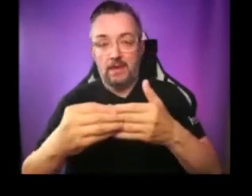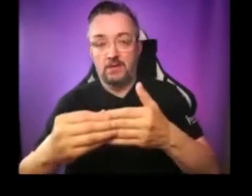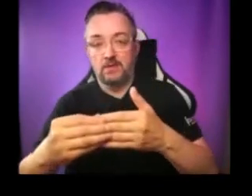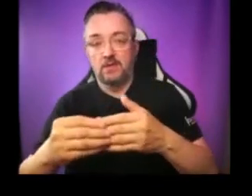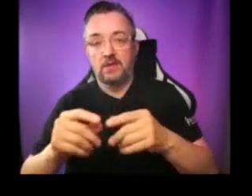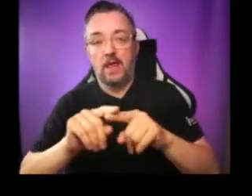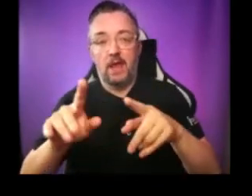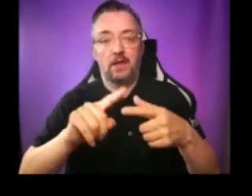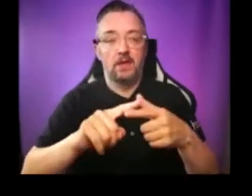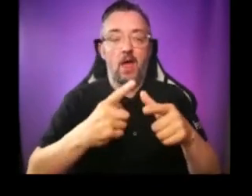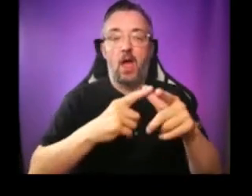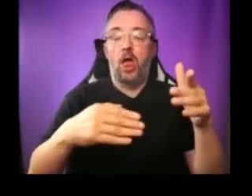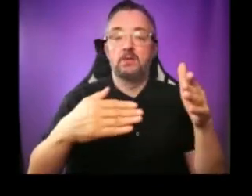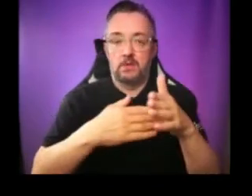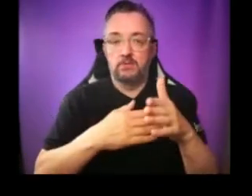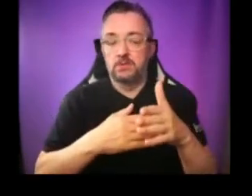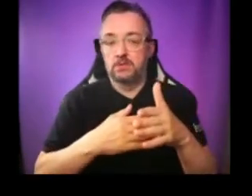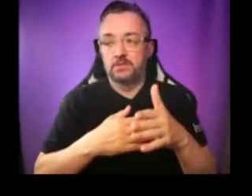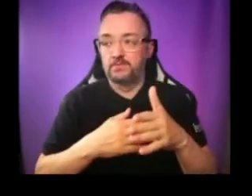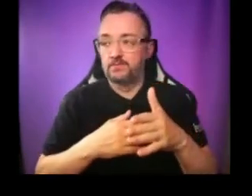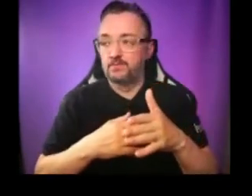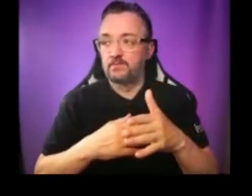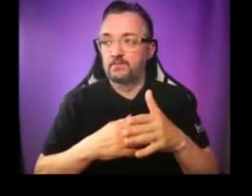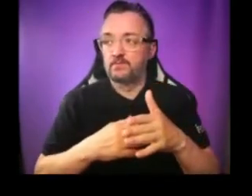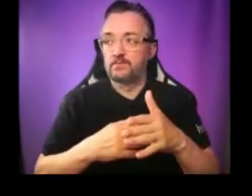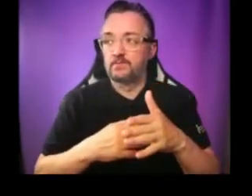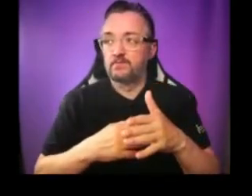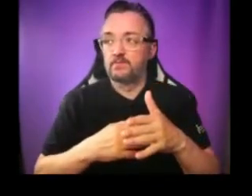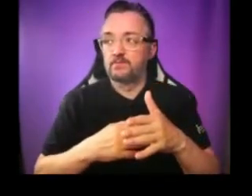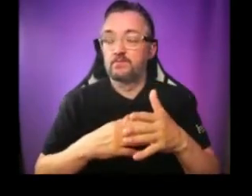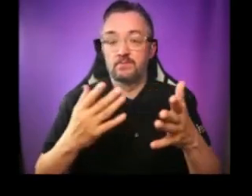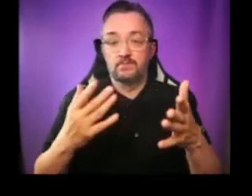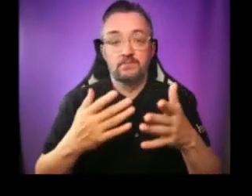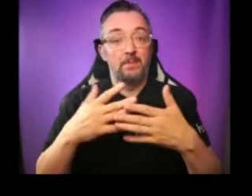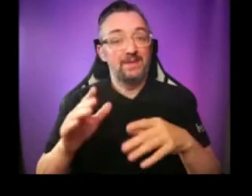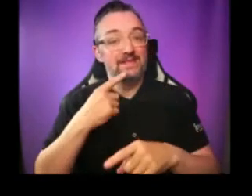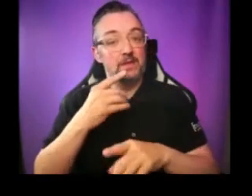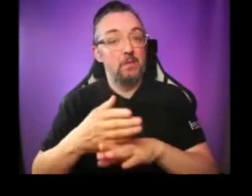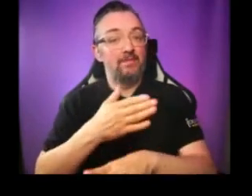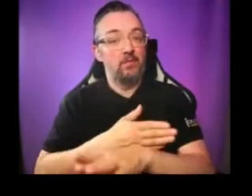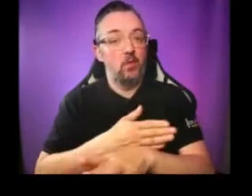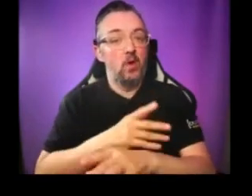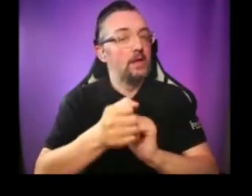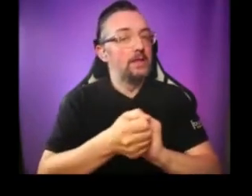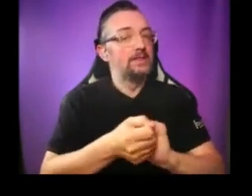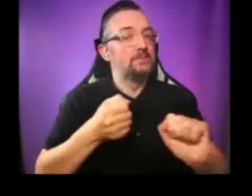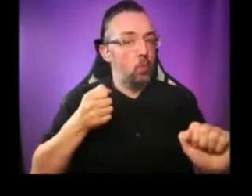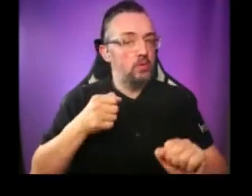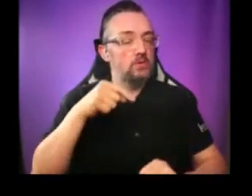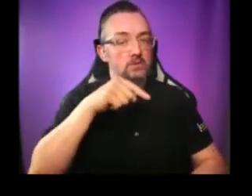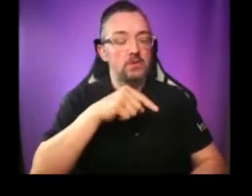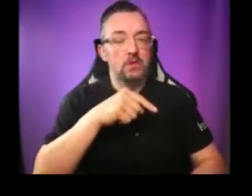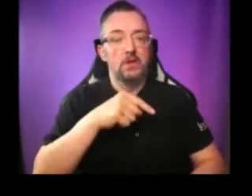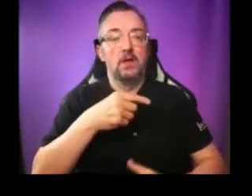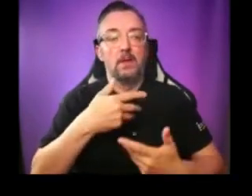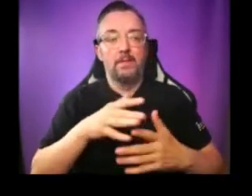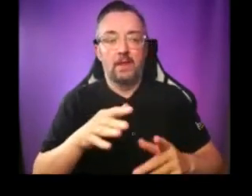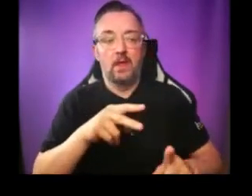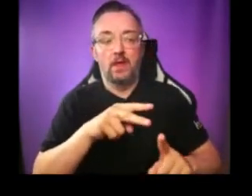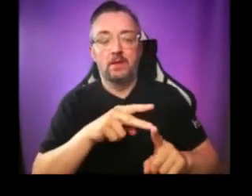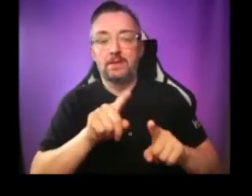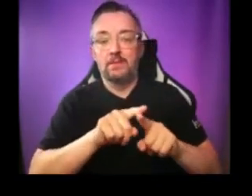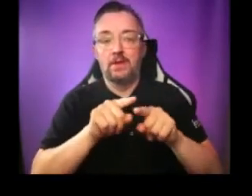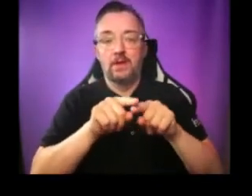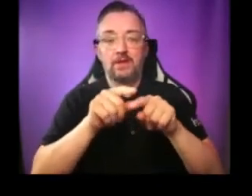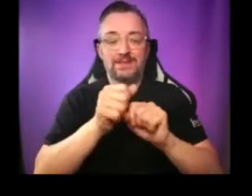conditions such as Alzheimer's, for example. As mentioned earlier, though, sport has in many ways started to become an umbrella